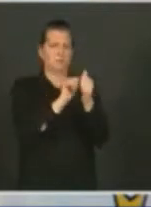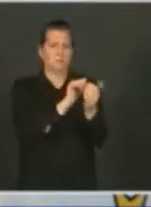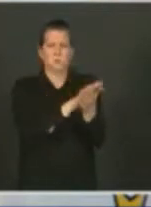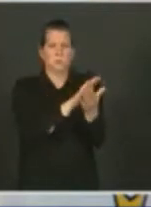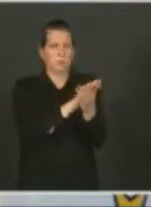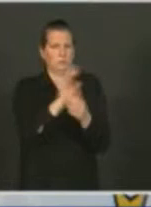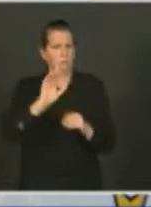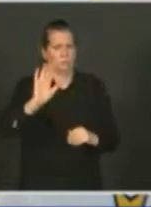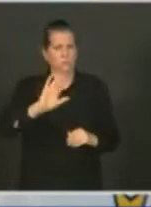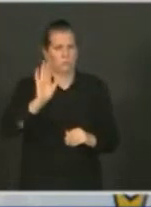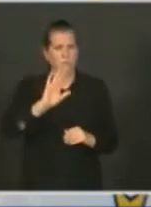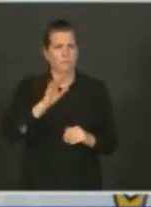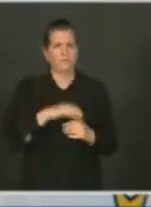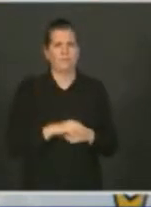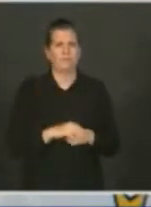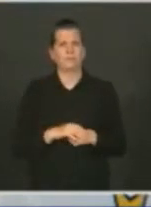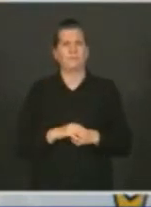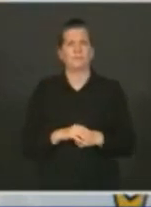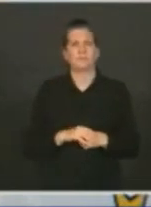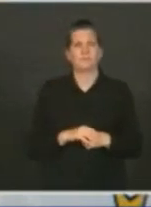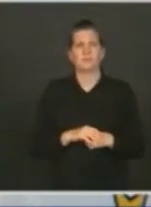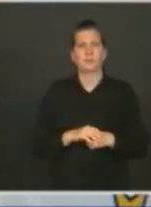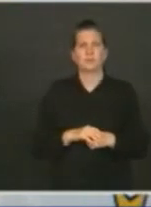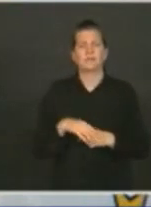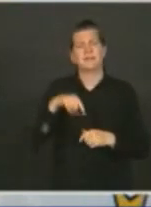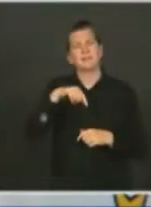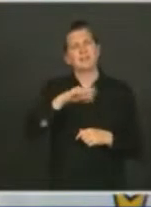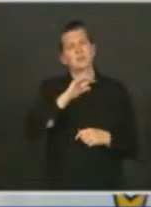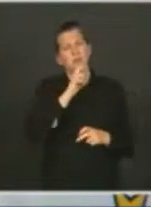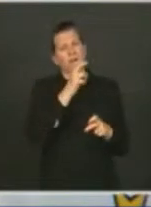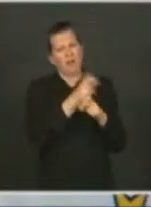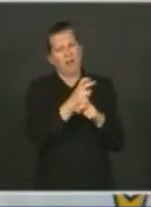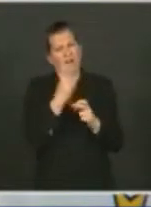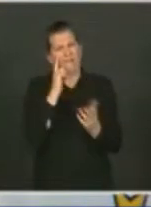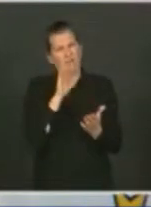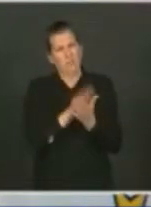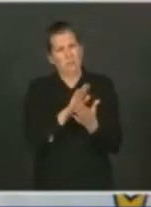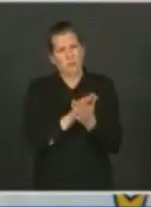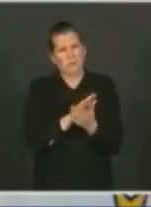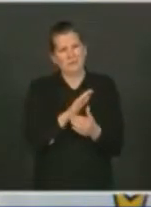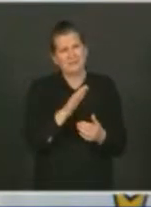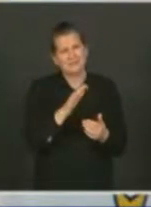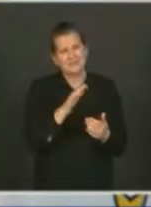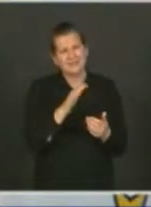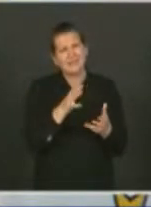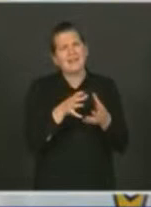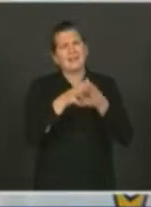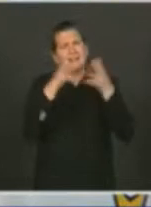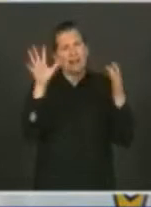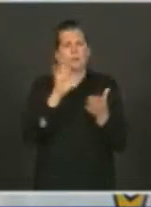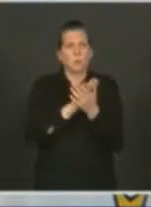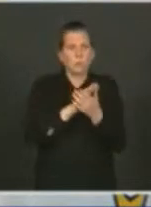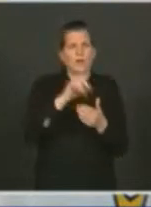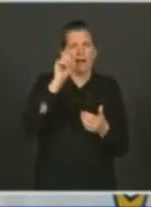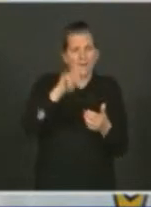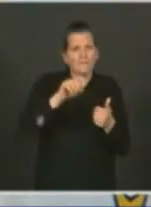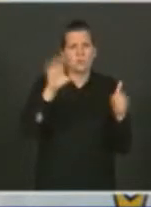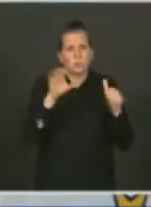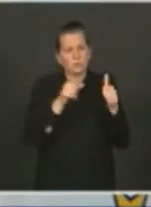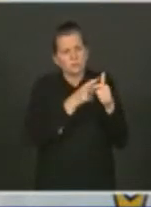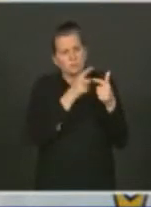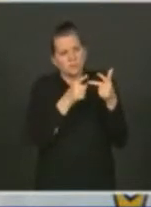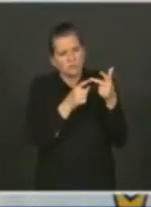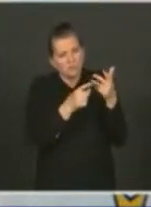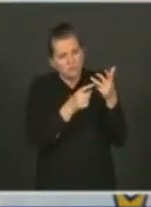There are many schools, this is hard for schools, okay? I won't sugarcoat this. There's a lot for schools to do for it to be successful.